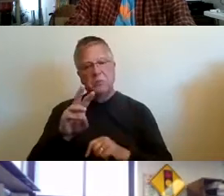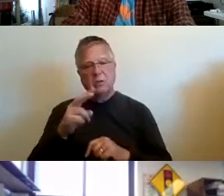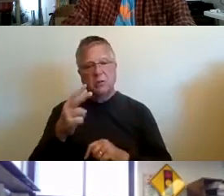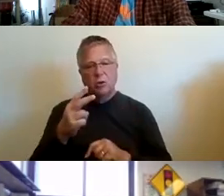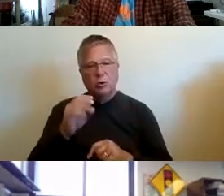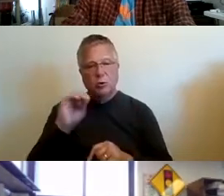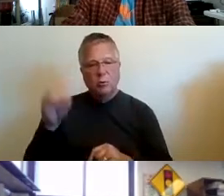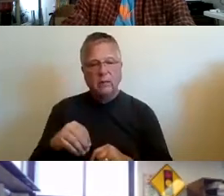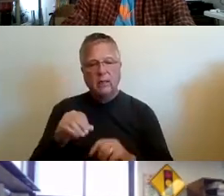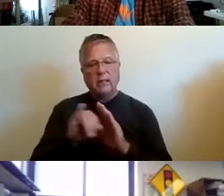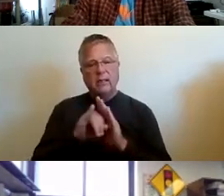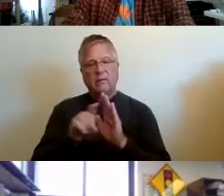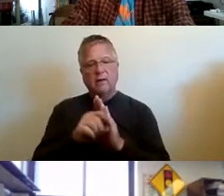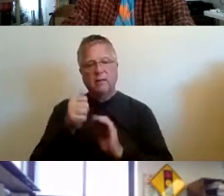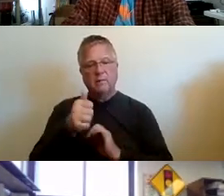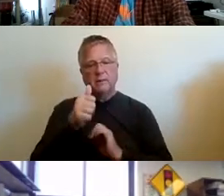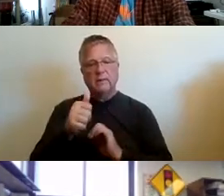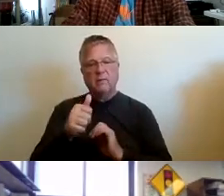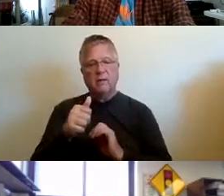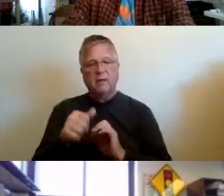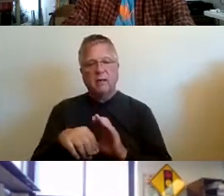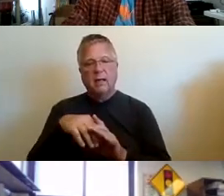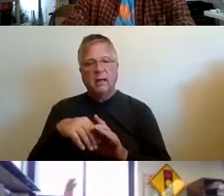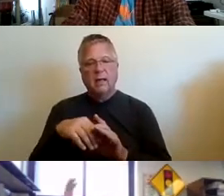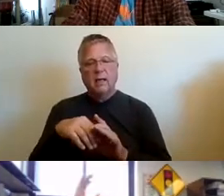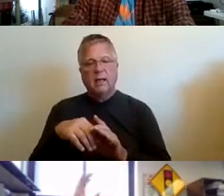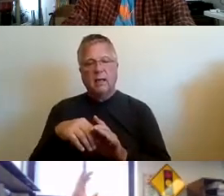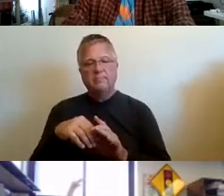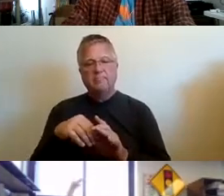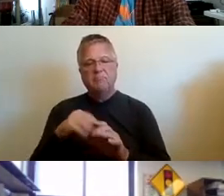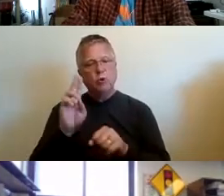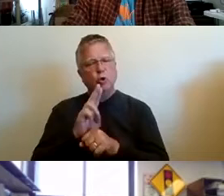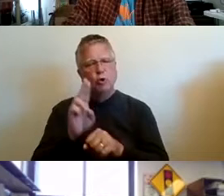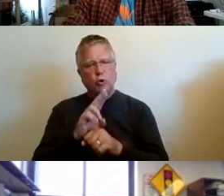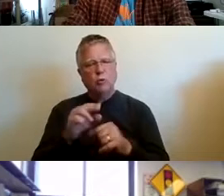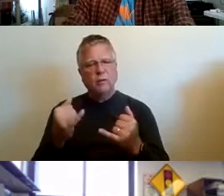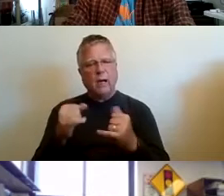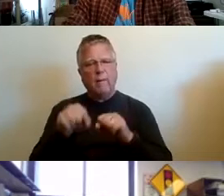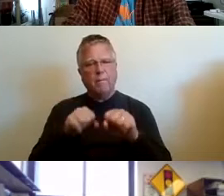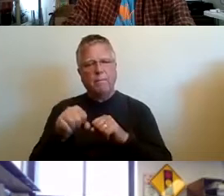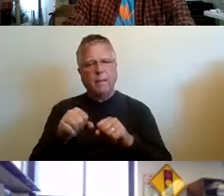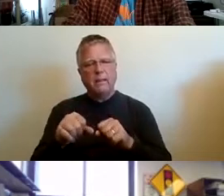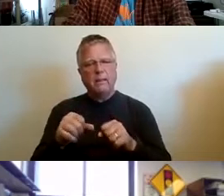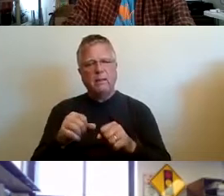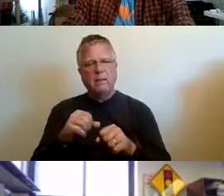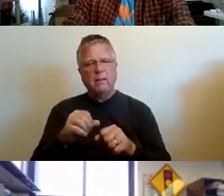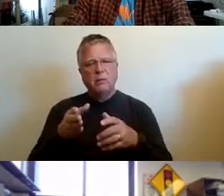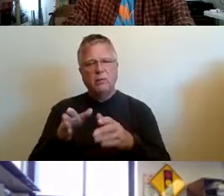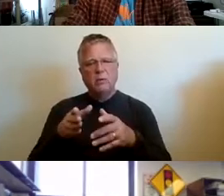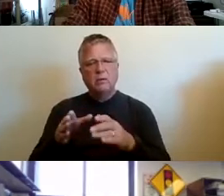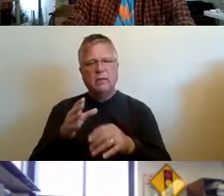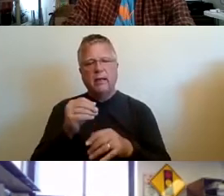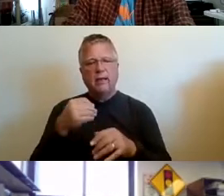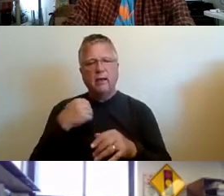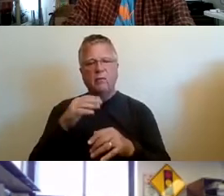them identified themselves as a Northside resident and user of current bike facilities. And we received over 500 plus comments from